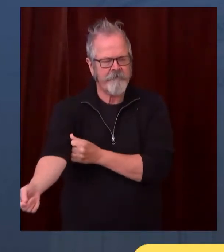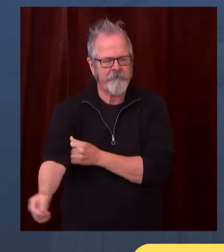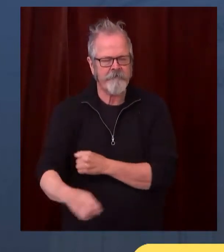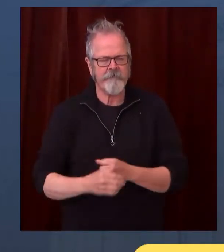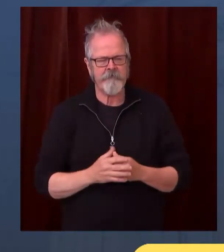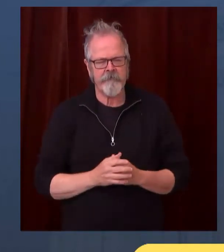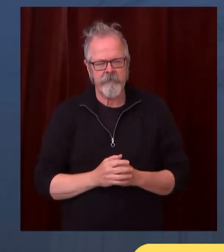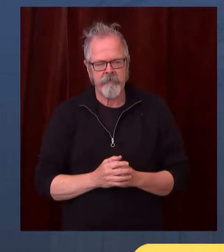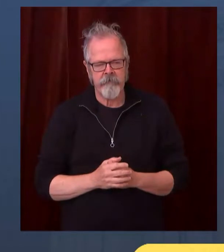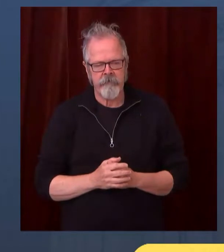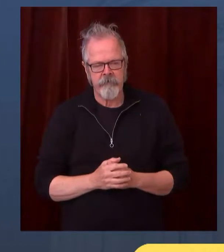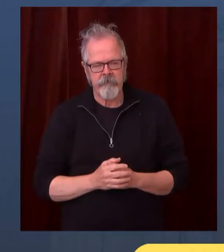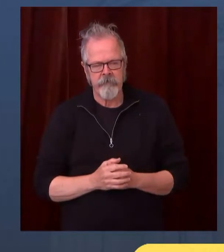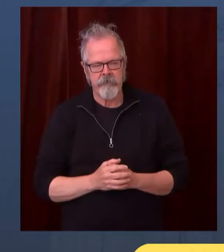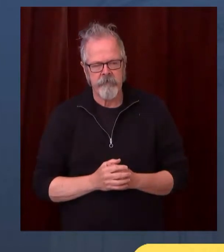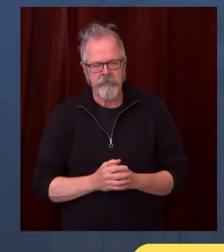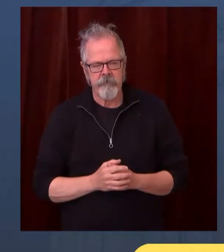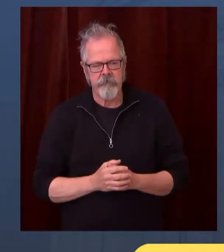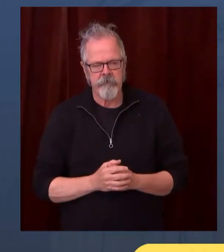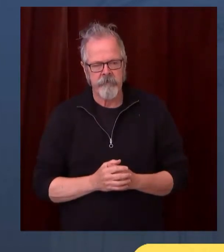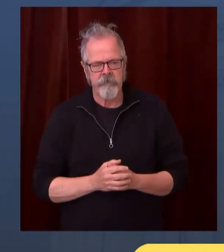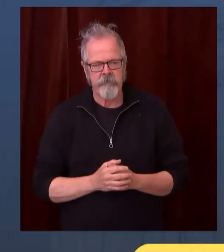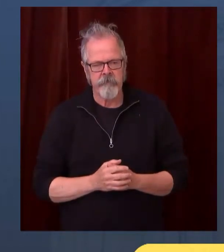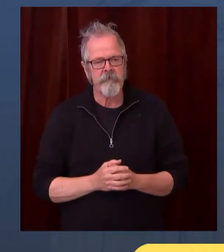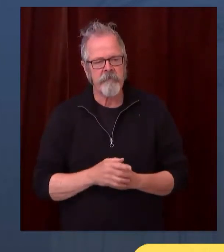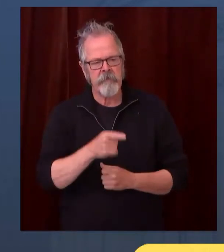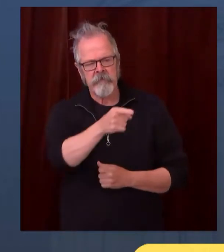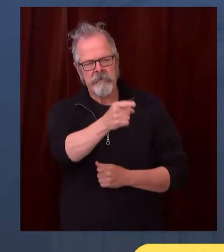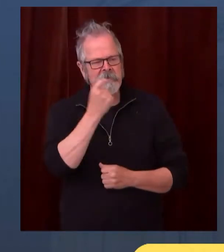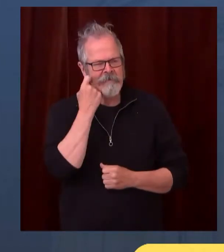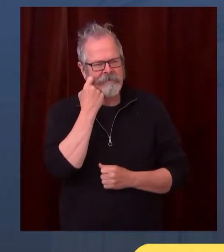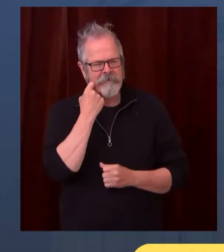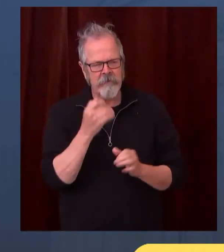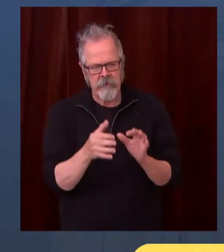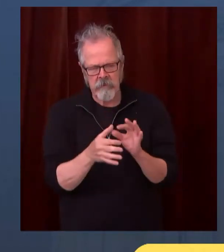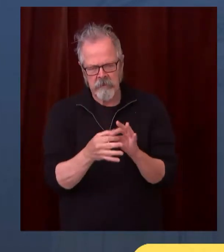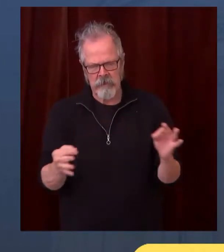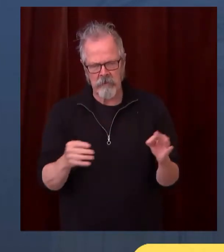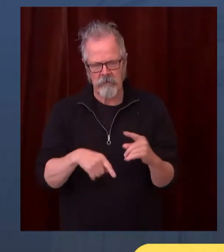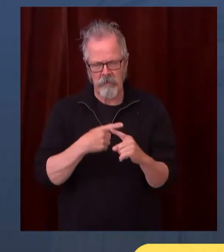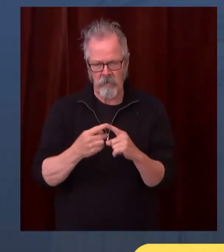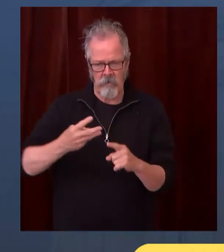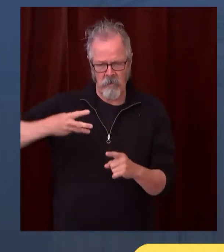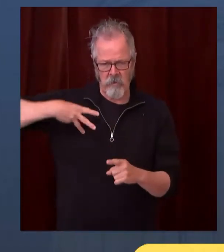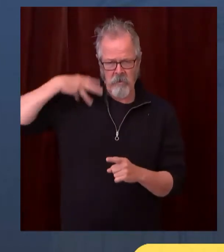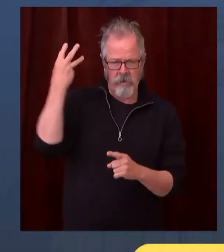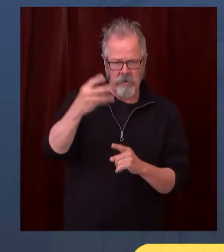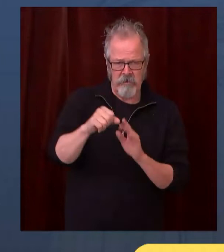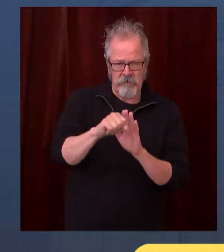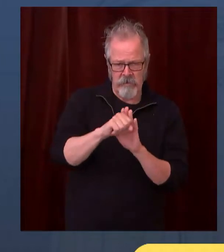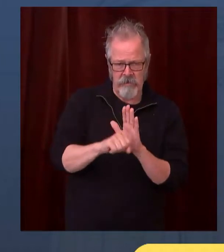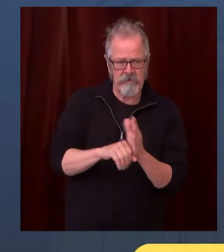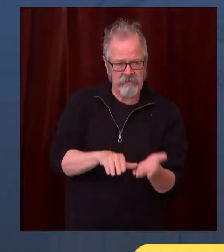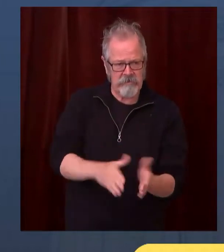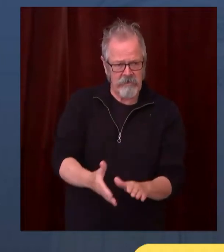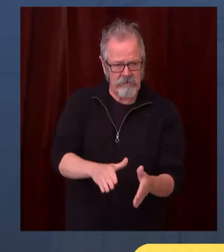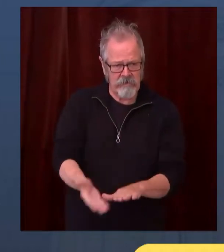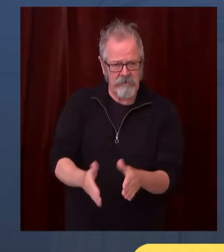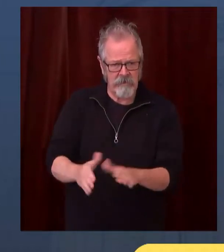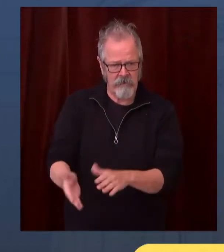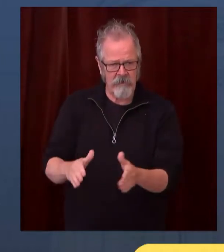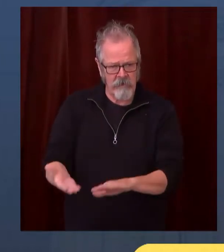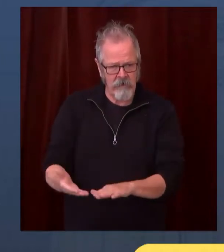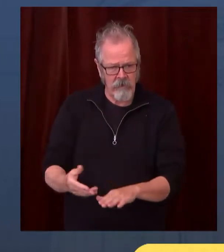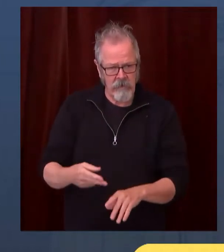care facilities. Are there any projections, have there been any projections made in your process of coming up with